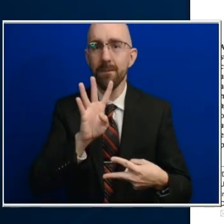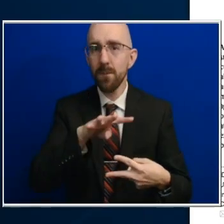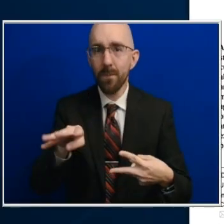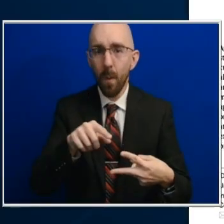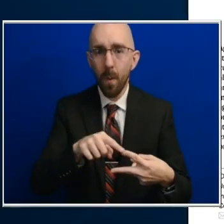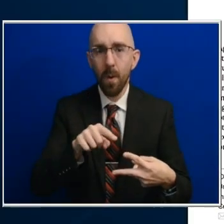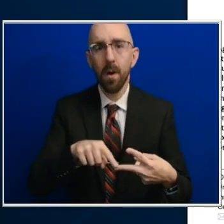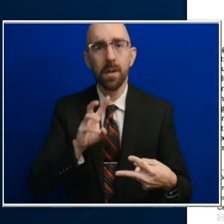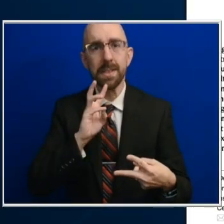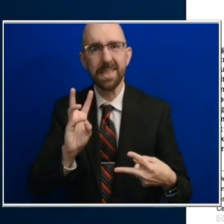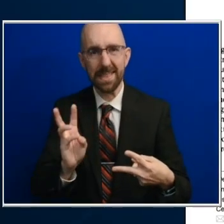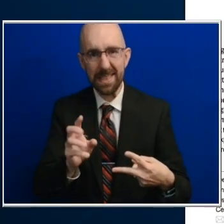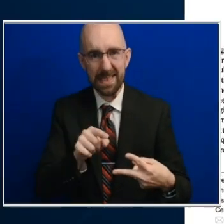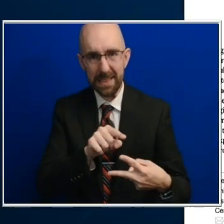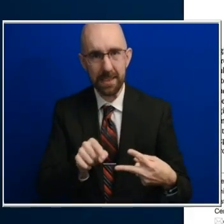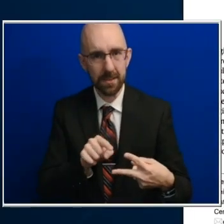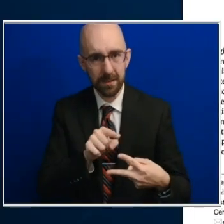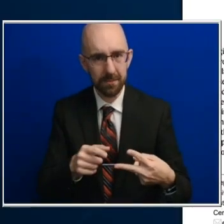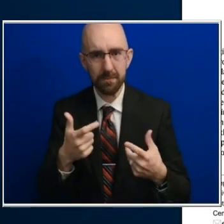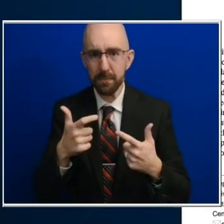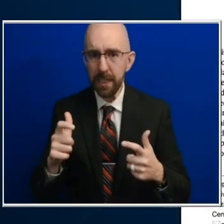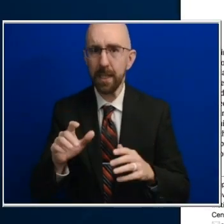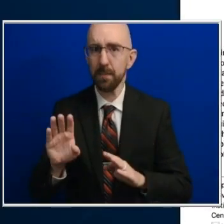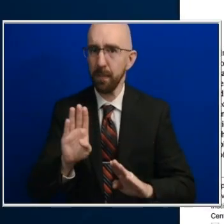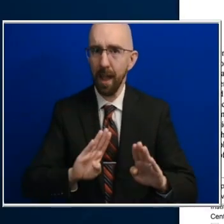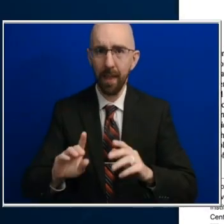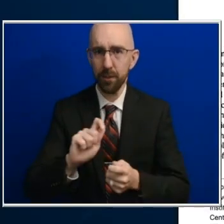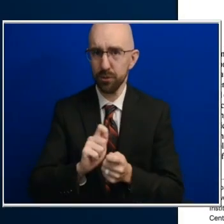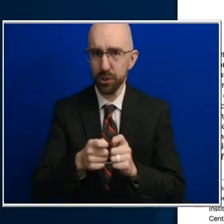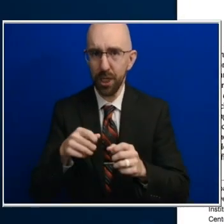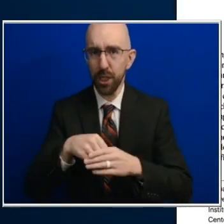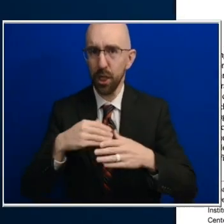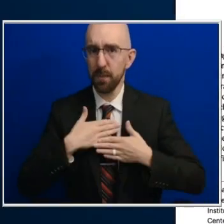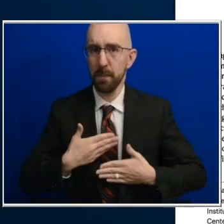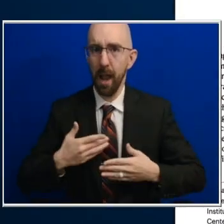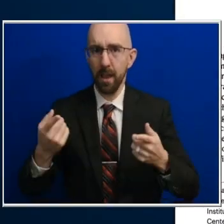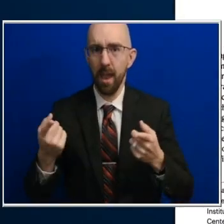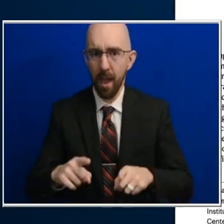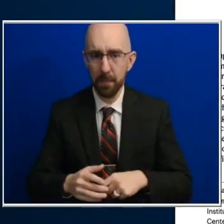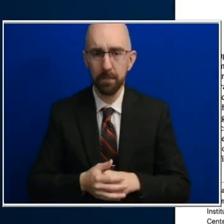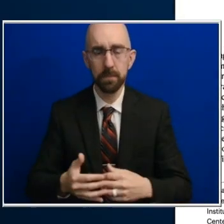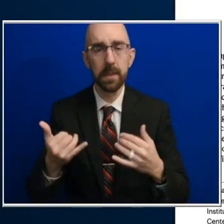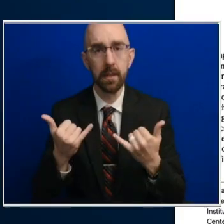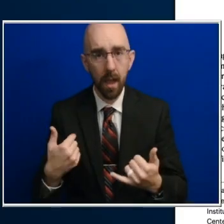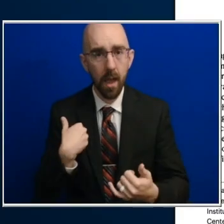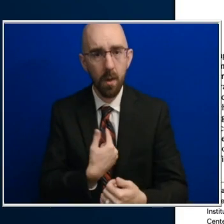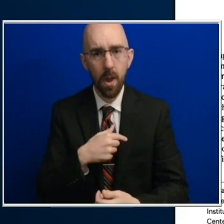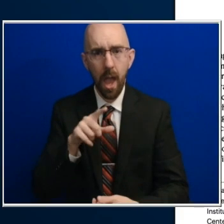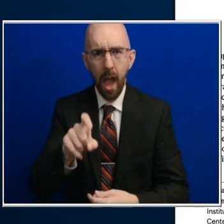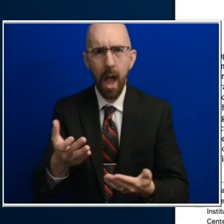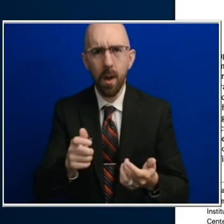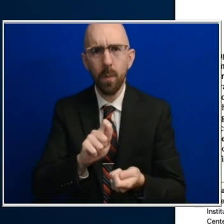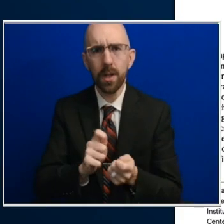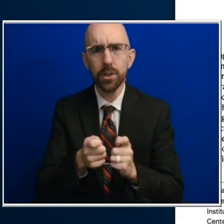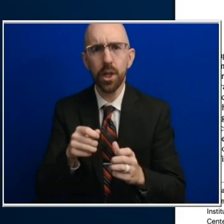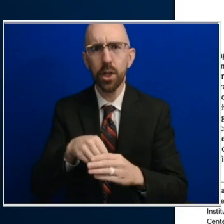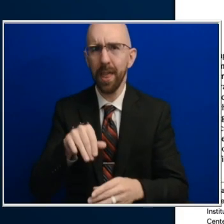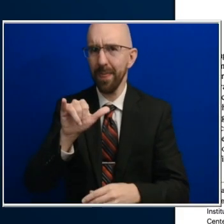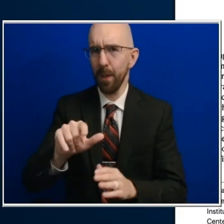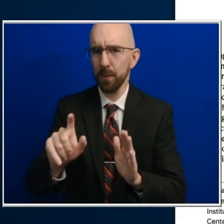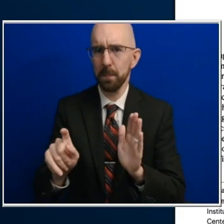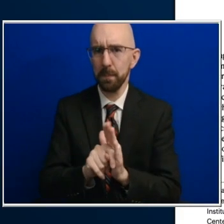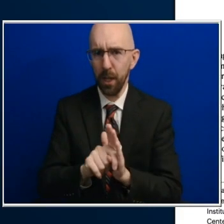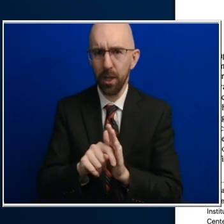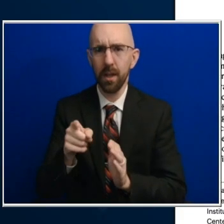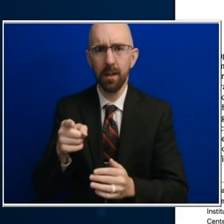60, when major biological changes take place. Today, we're asking what changes in those windows there